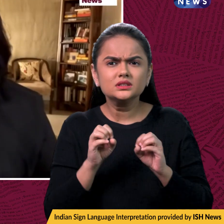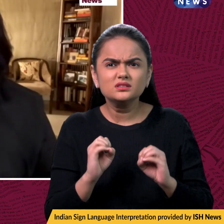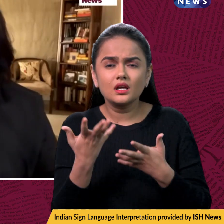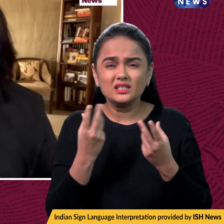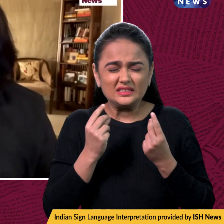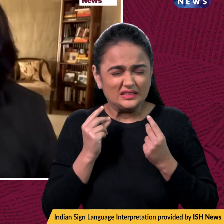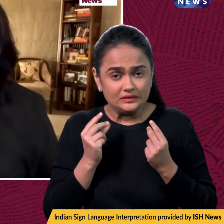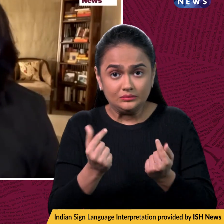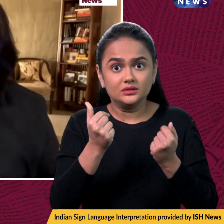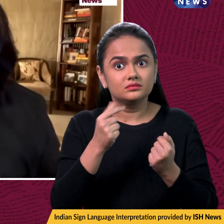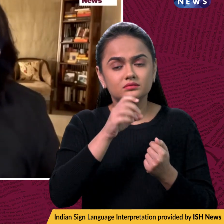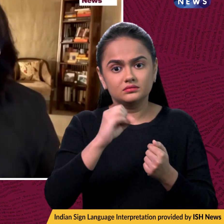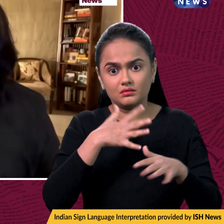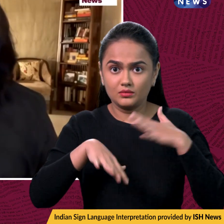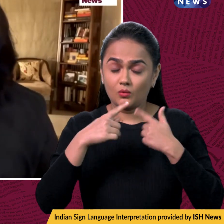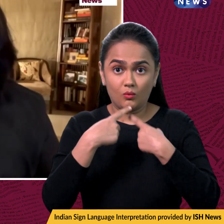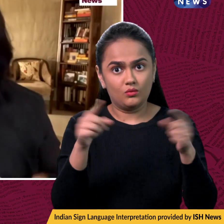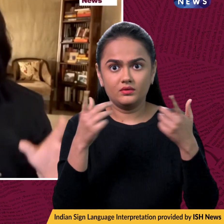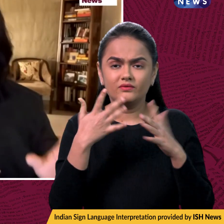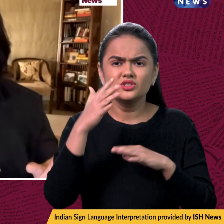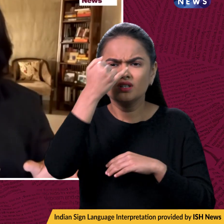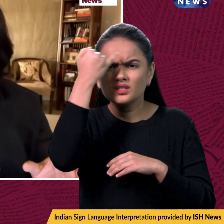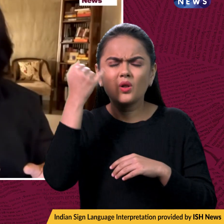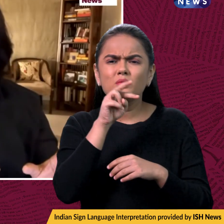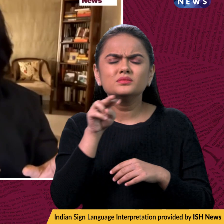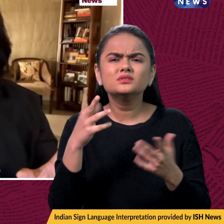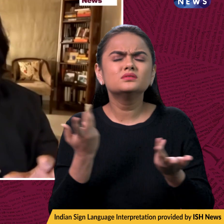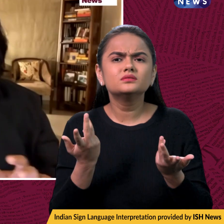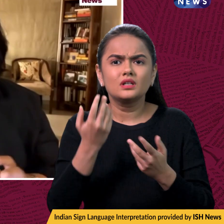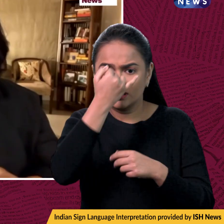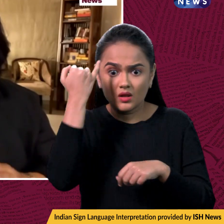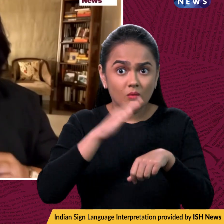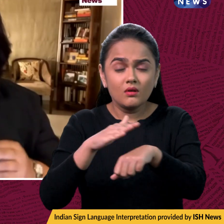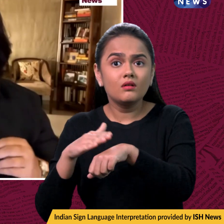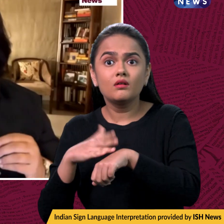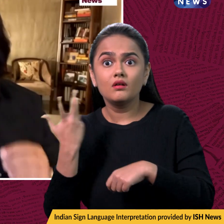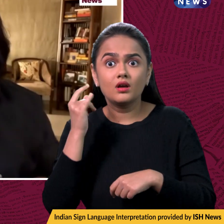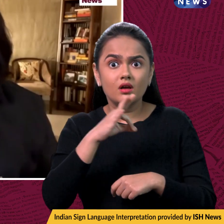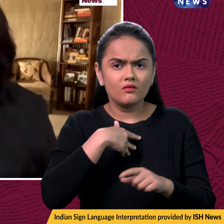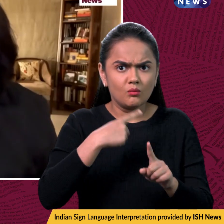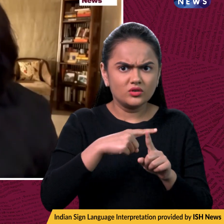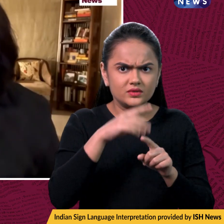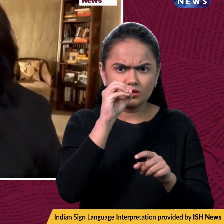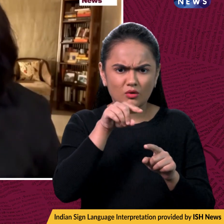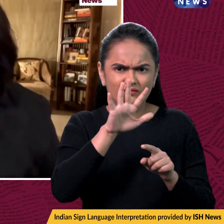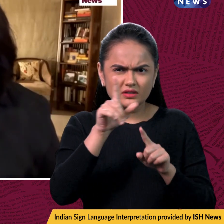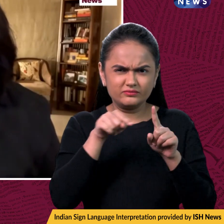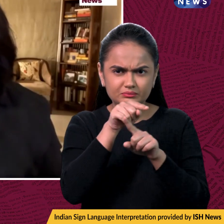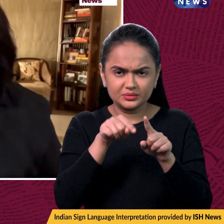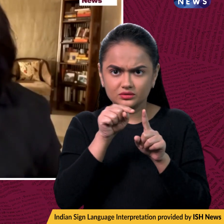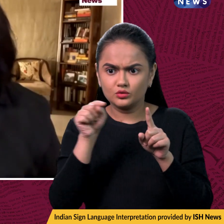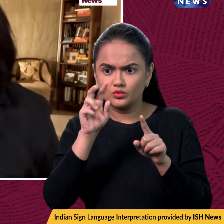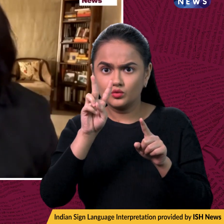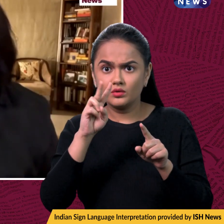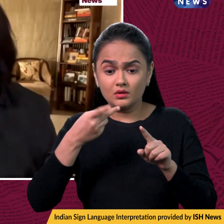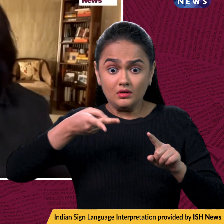begins with immediate effect. So basically, yellow alert is issued in the city whenever there is a positivity rate of